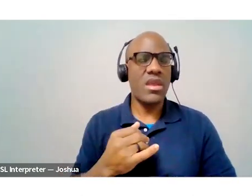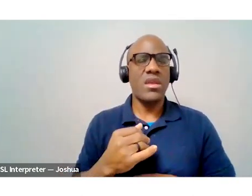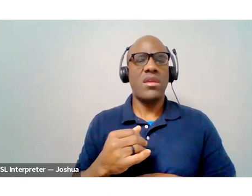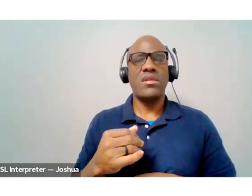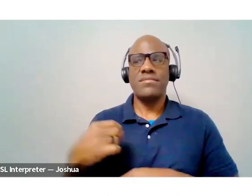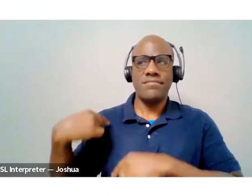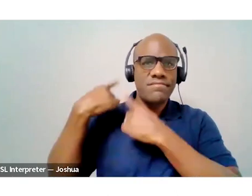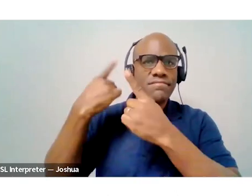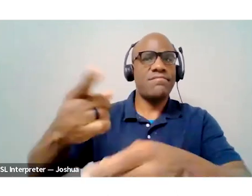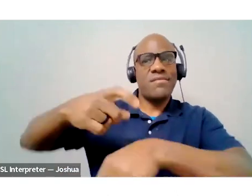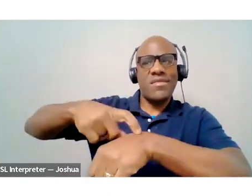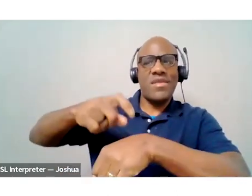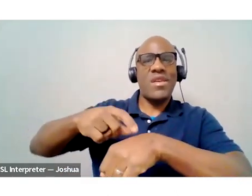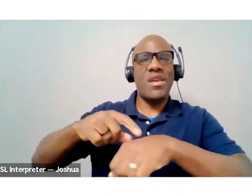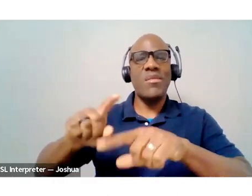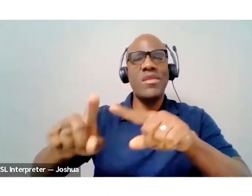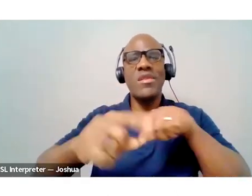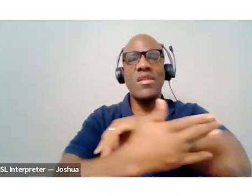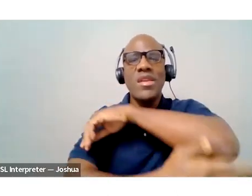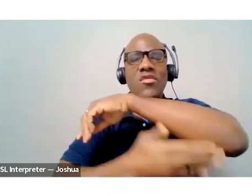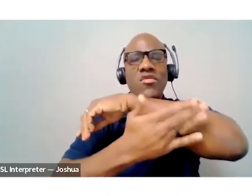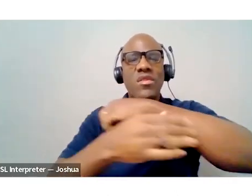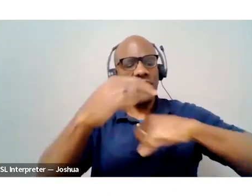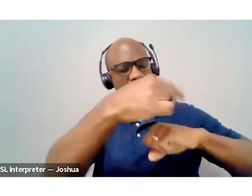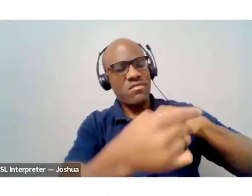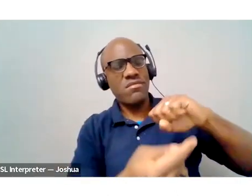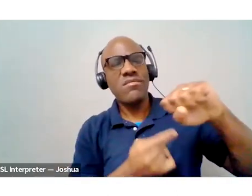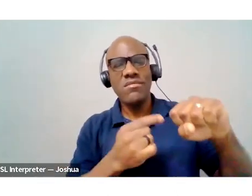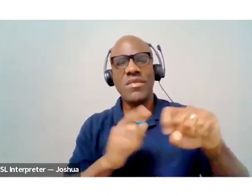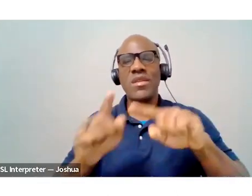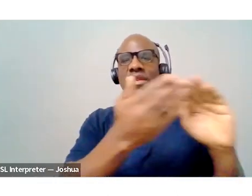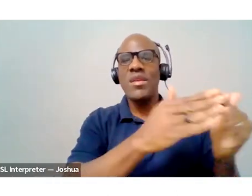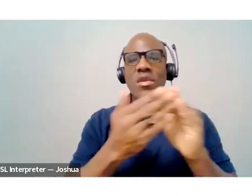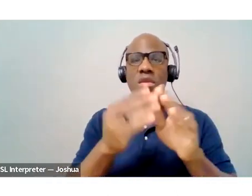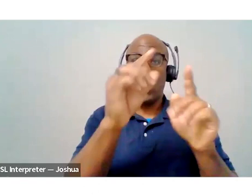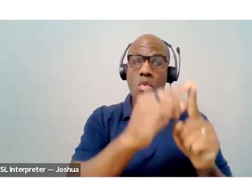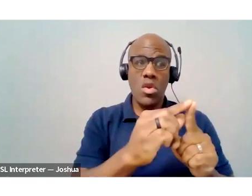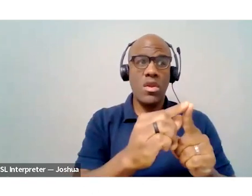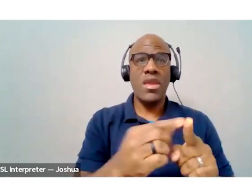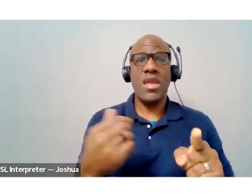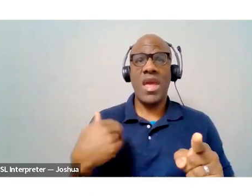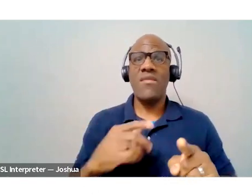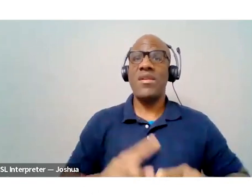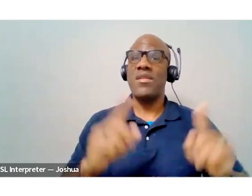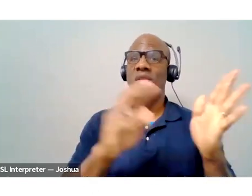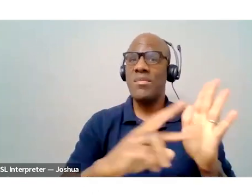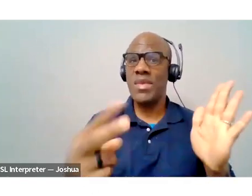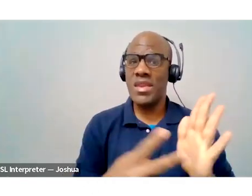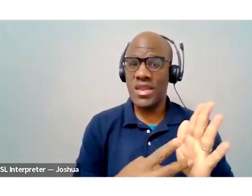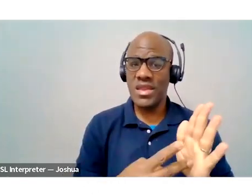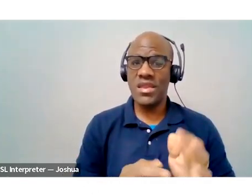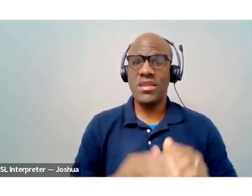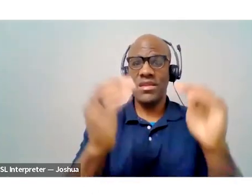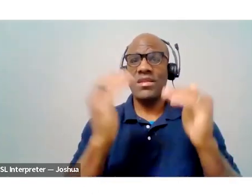different communities, means something different and take on different meanings. And that's actually what diachronic